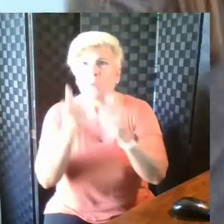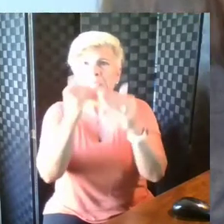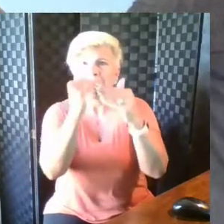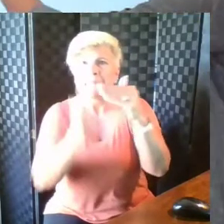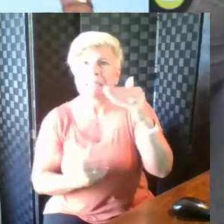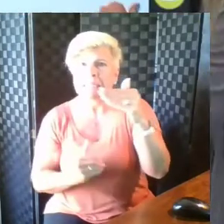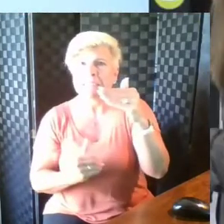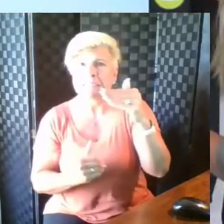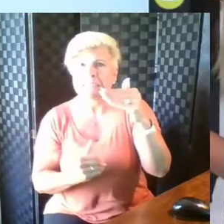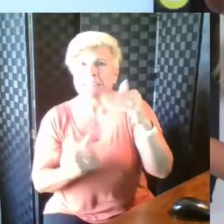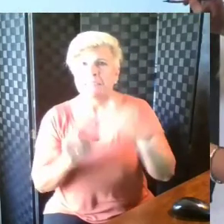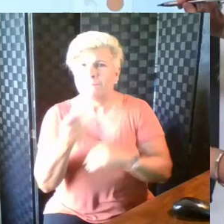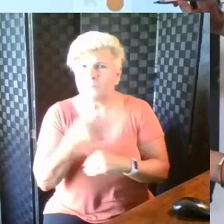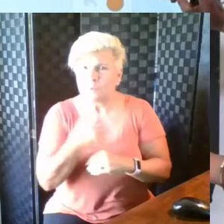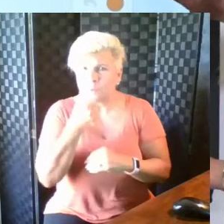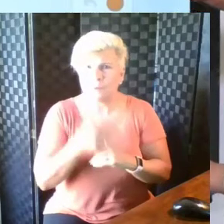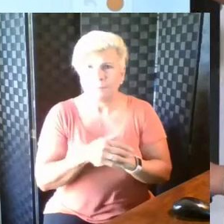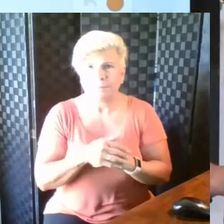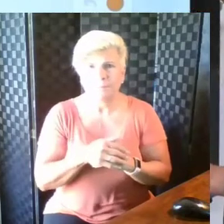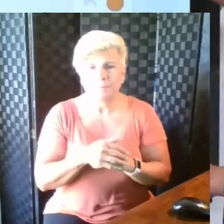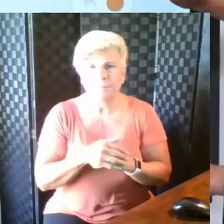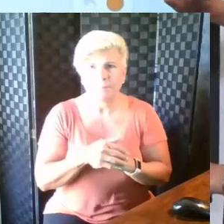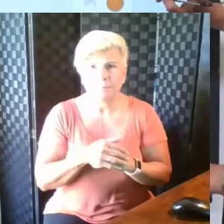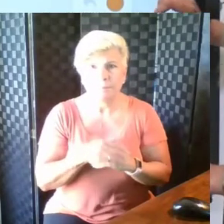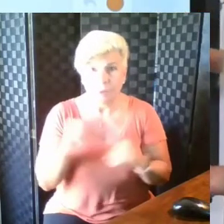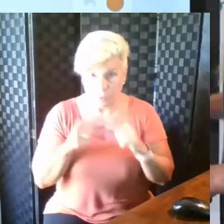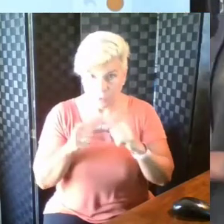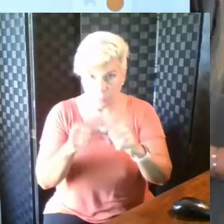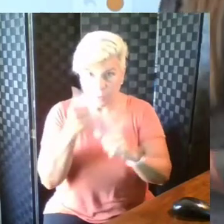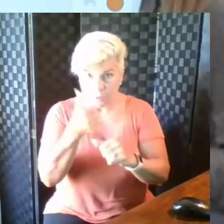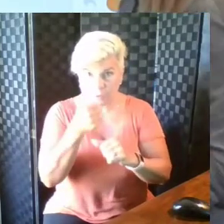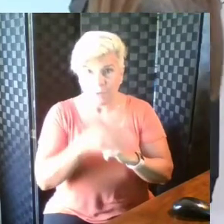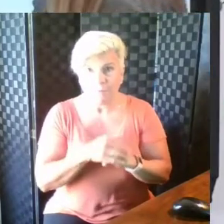answer. So you can do that while I'm getting ready.